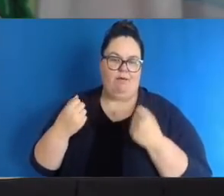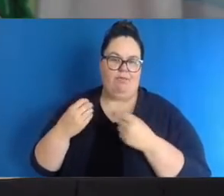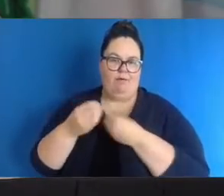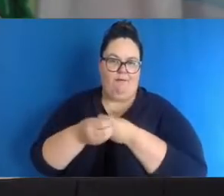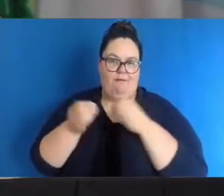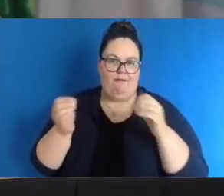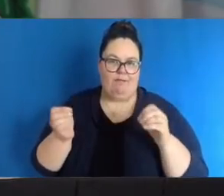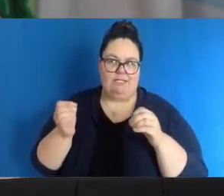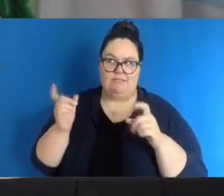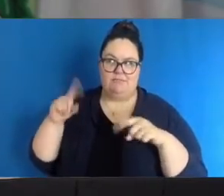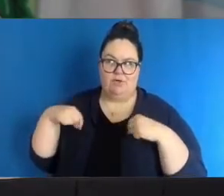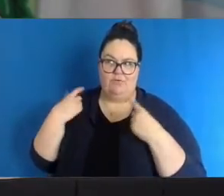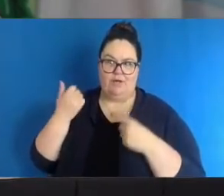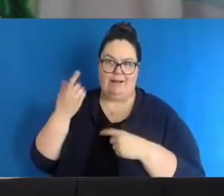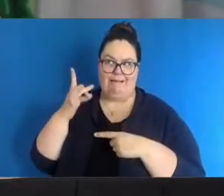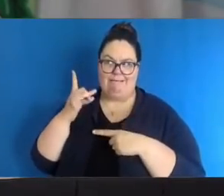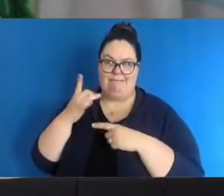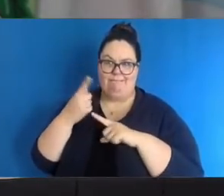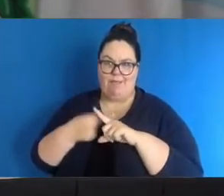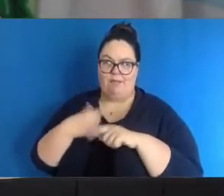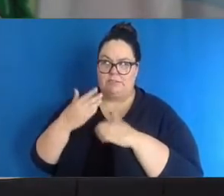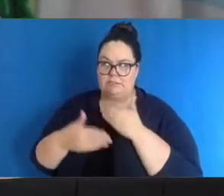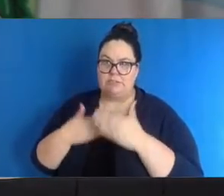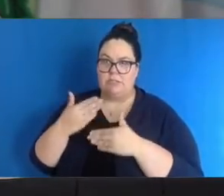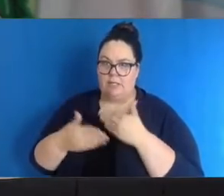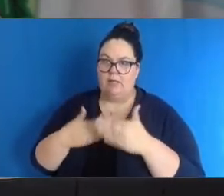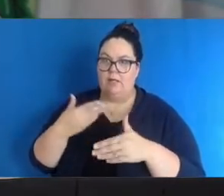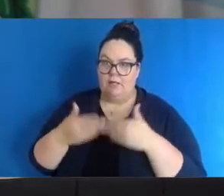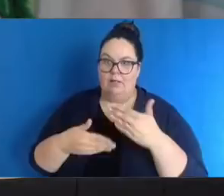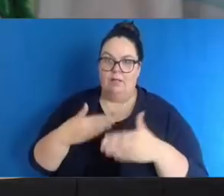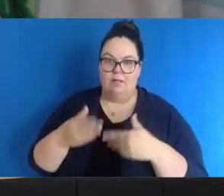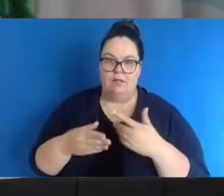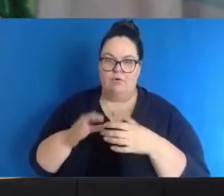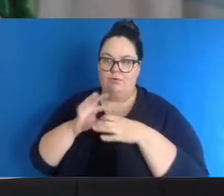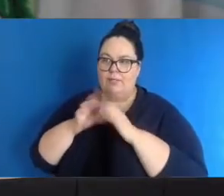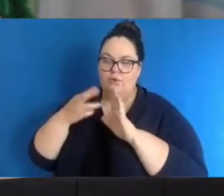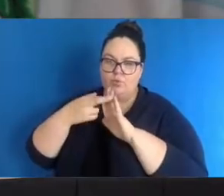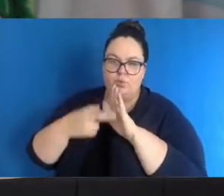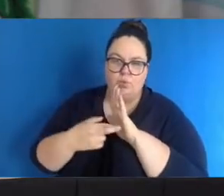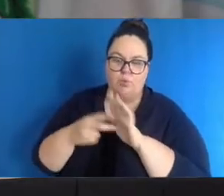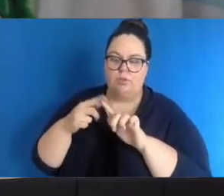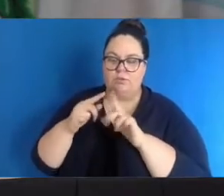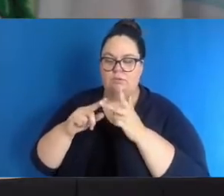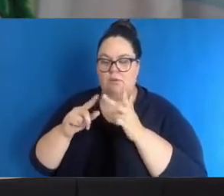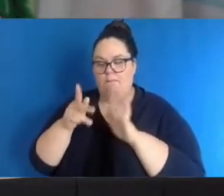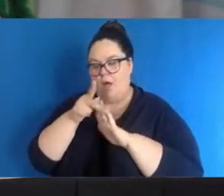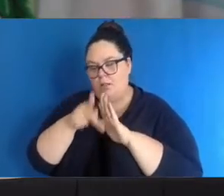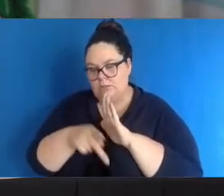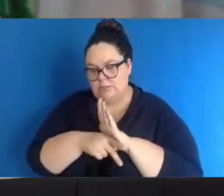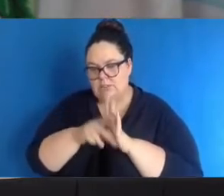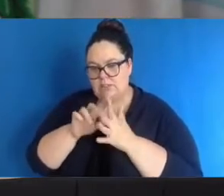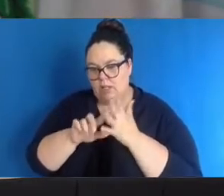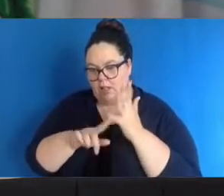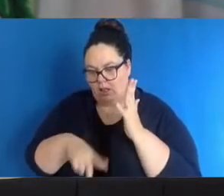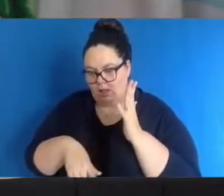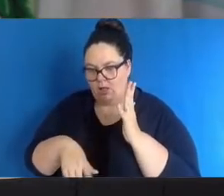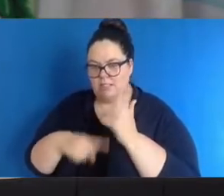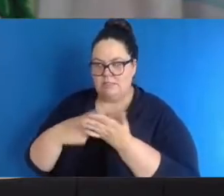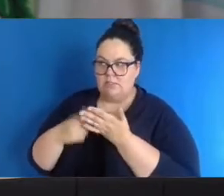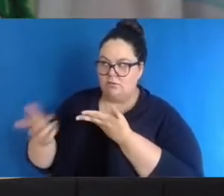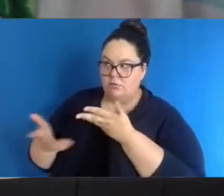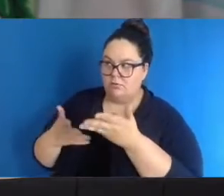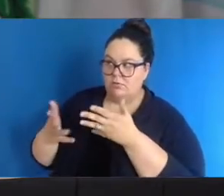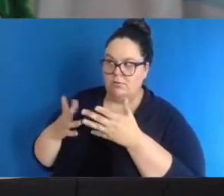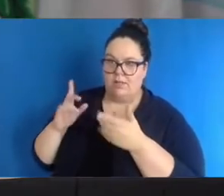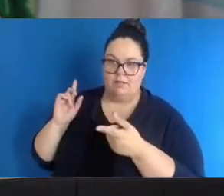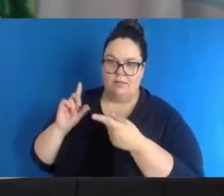us to this point with regards to all of our measures, and in discussions with her in the weeks leading up